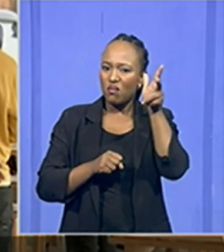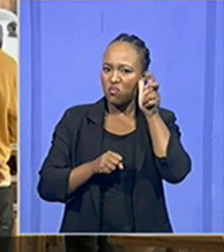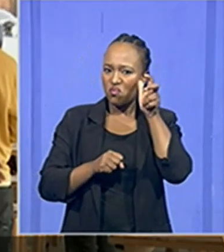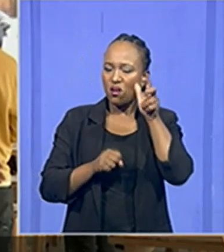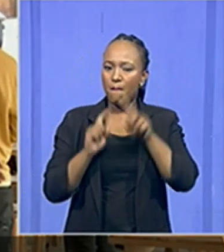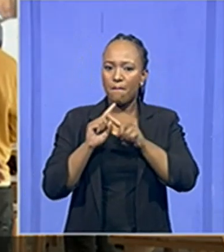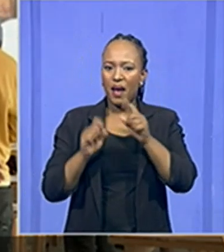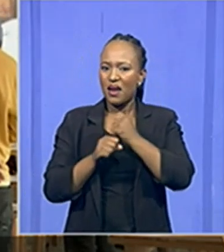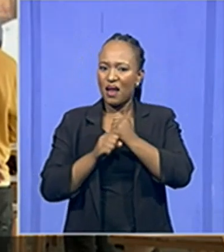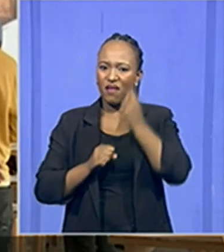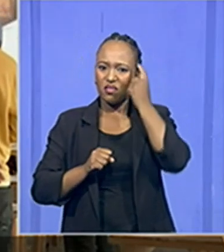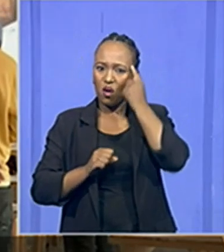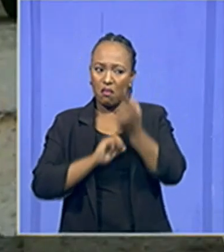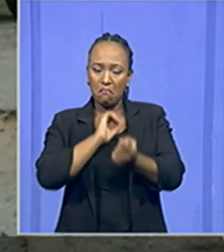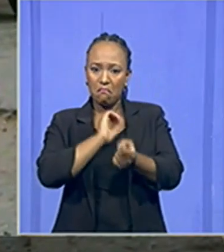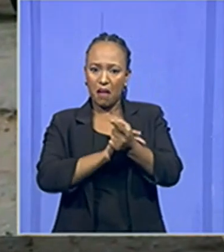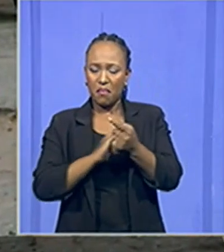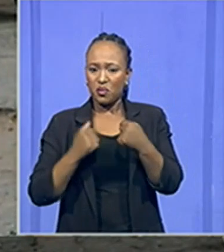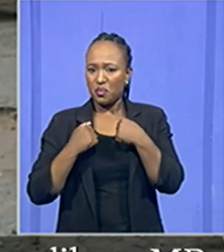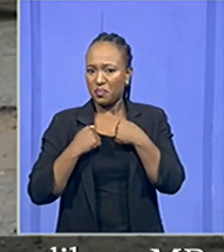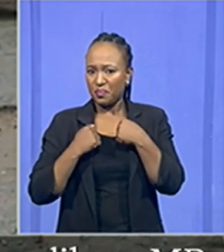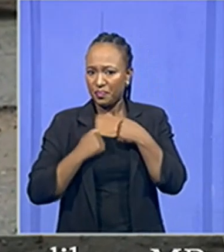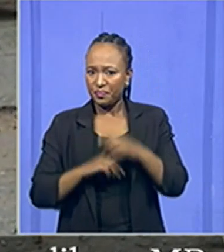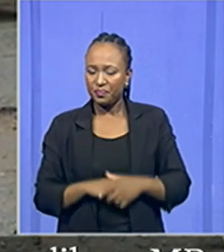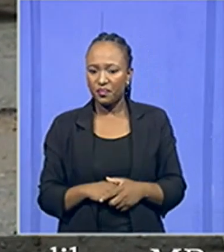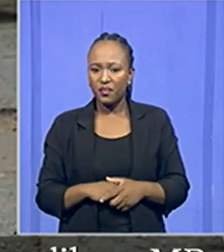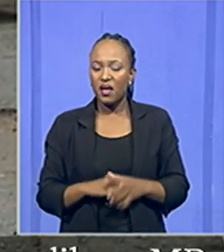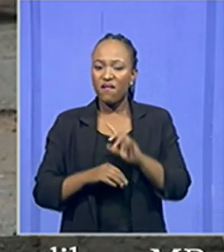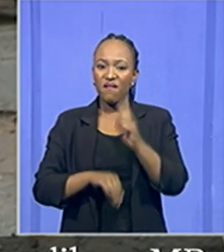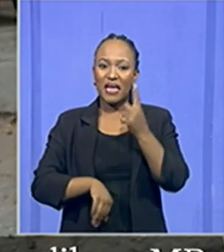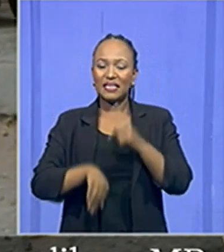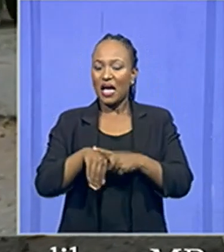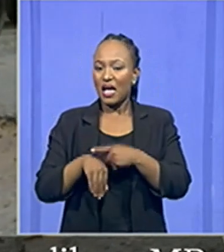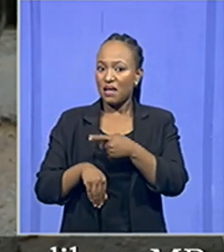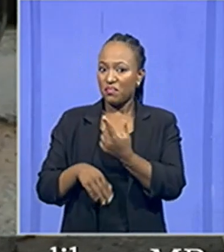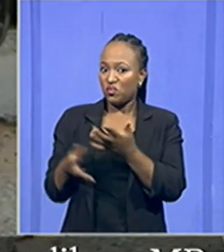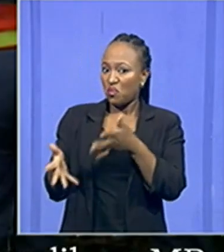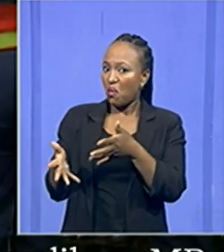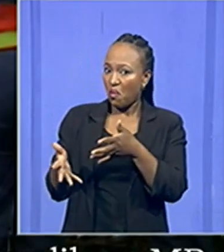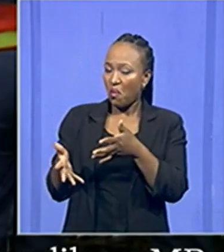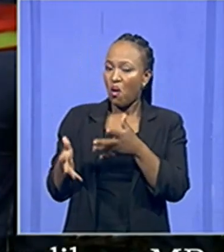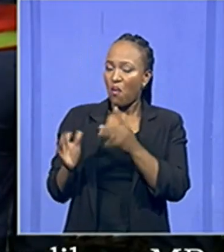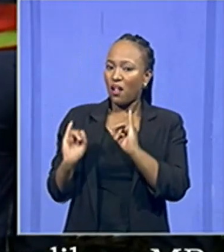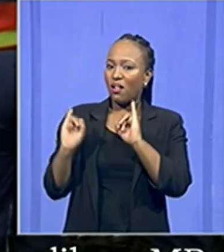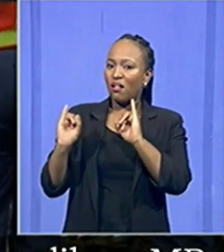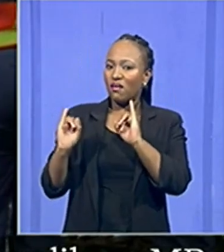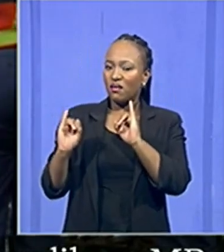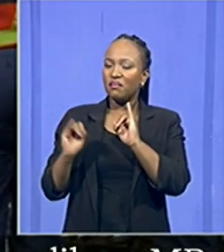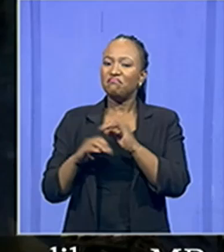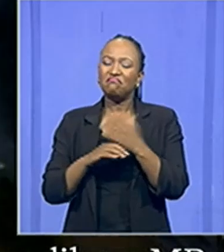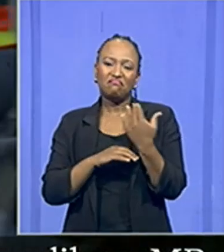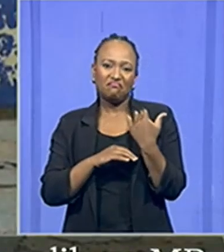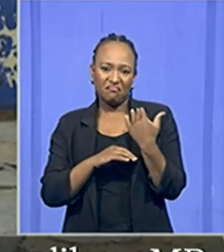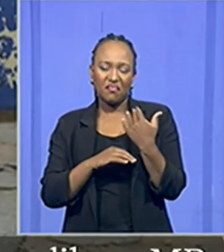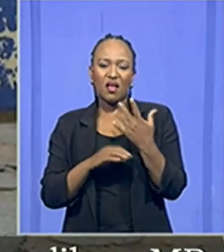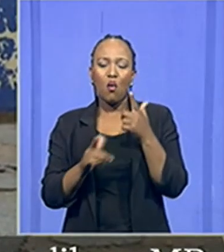be re sa nagane gore e tla re hlagela. A se la mathomo tiragalo ya masetlapelo e hlaga lefelong le. Ka kgwedi ya Manthole go ile go a